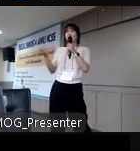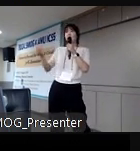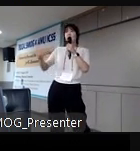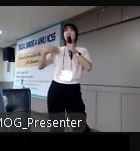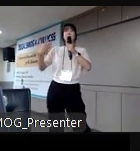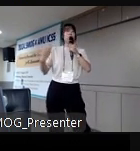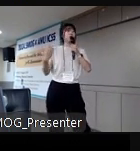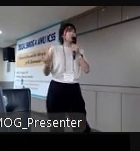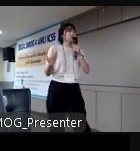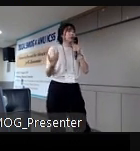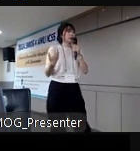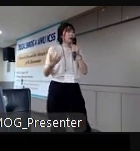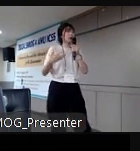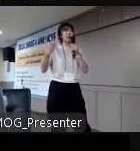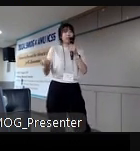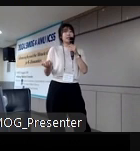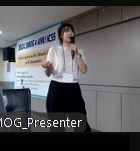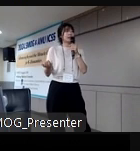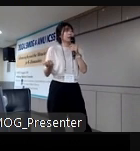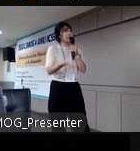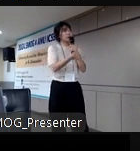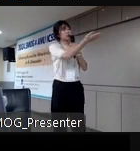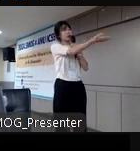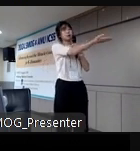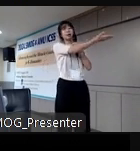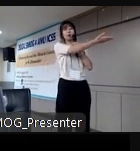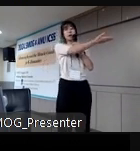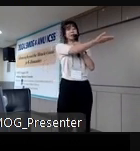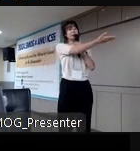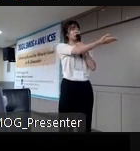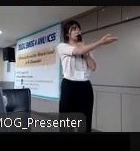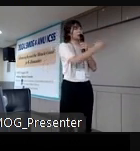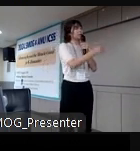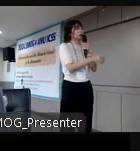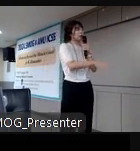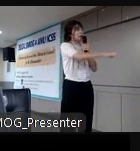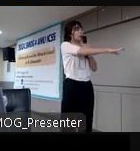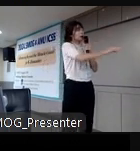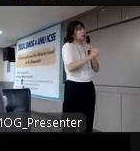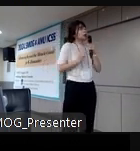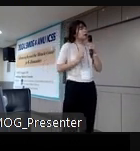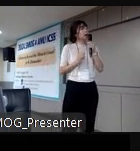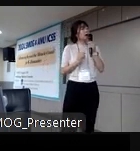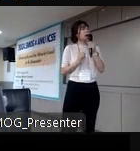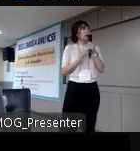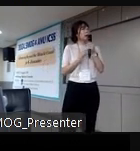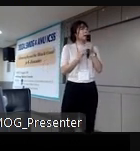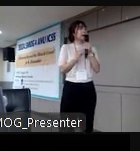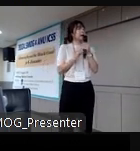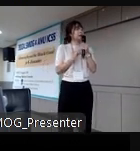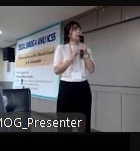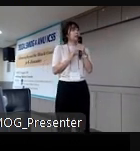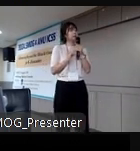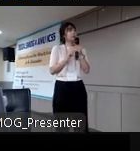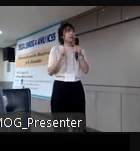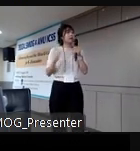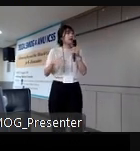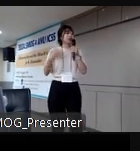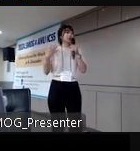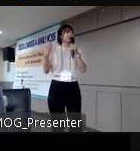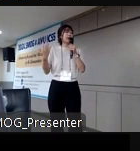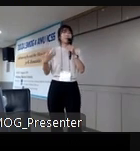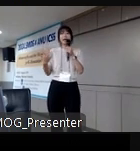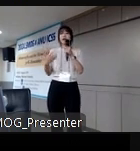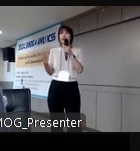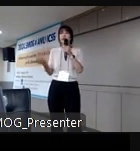we don't actually know who's doing what, we need disambiguation, that's when locus is used. Our third sub-hypothesis was based on